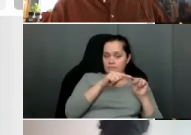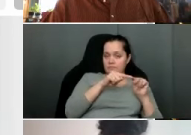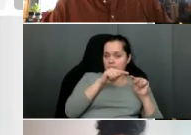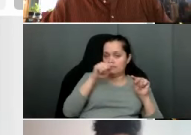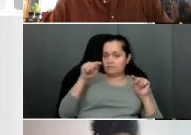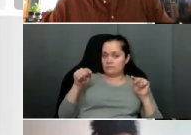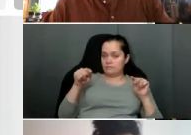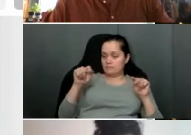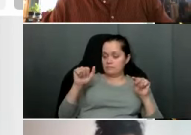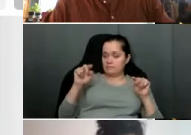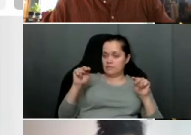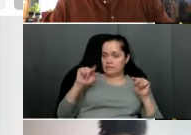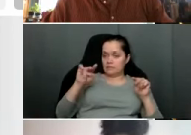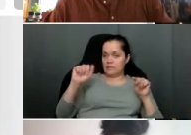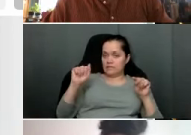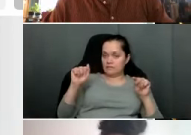to Tanzania.